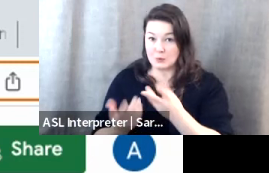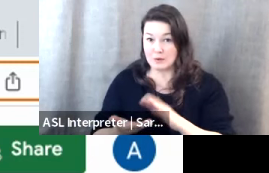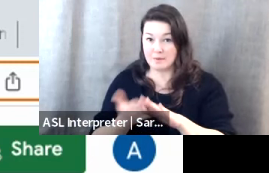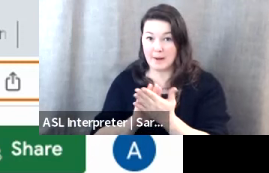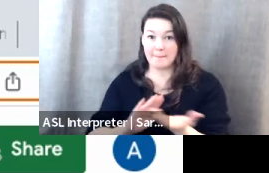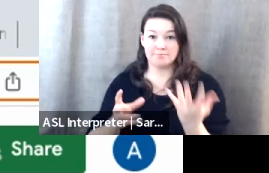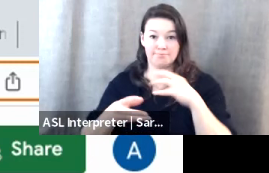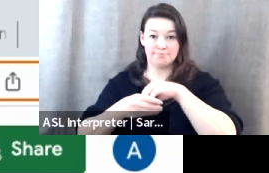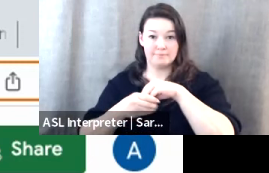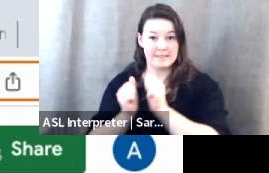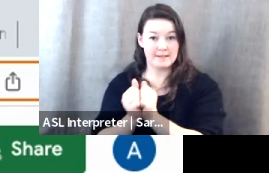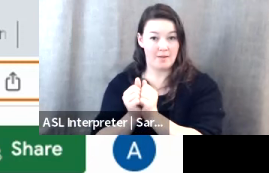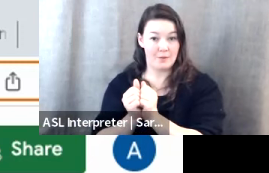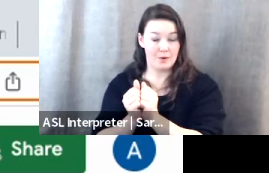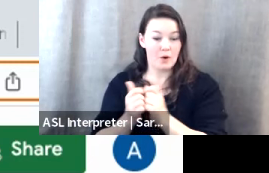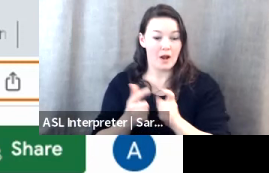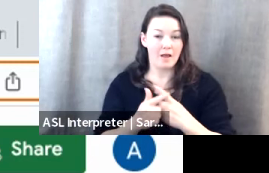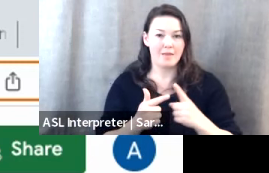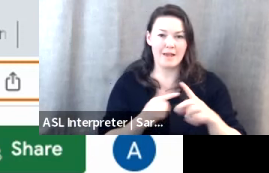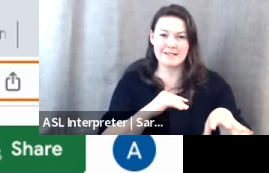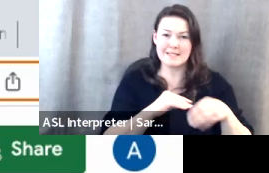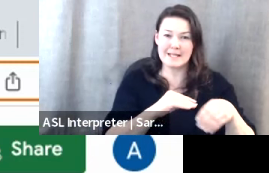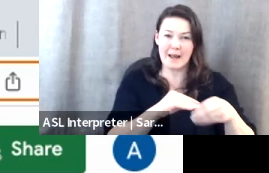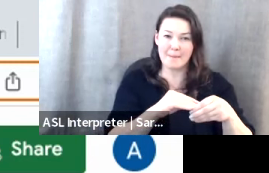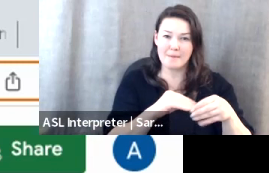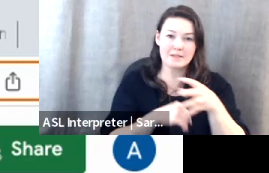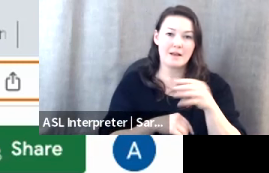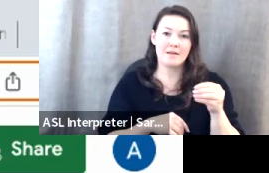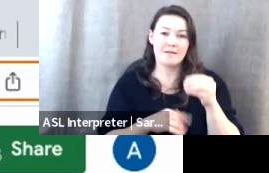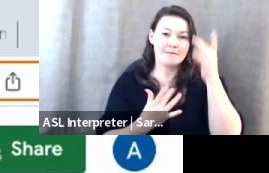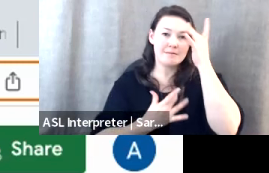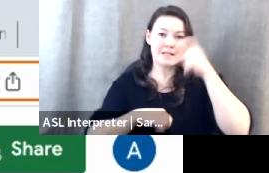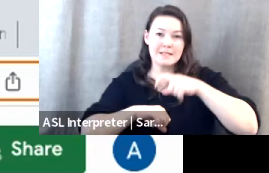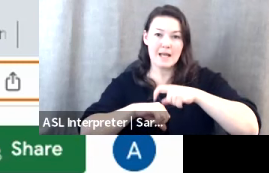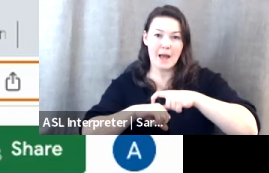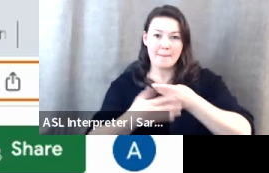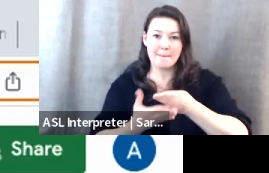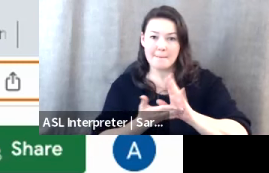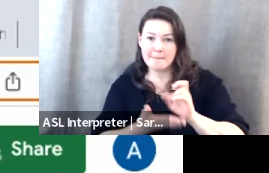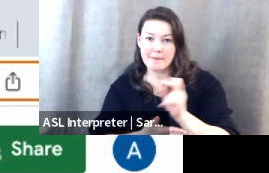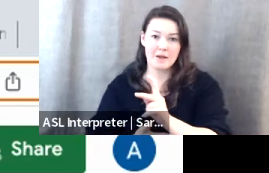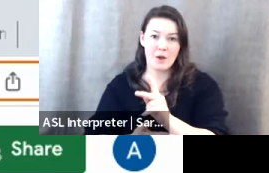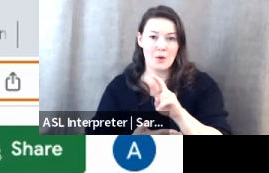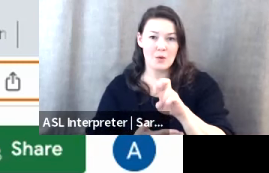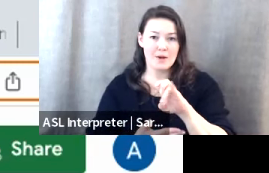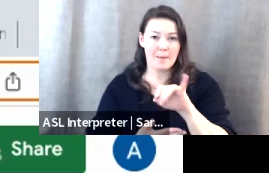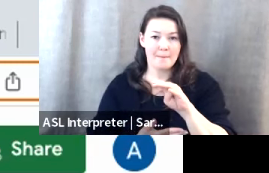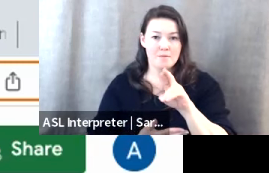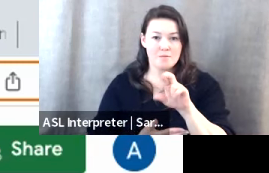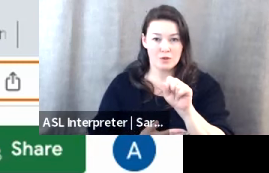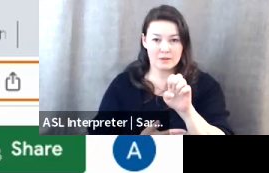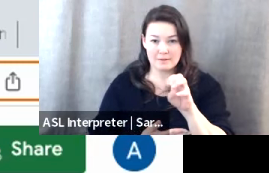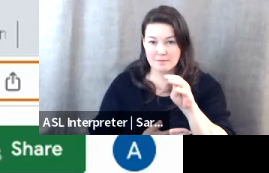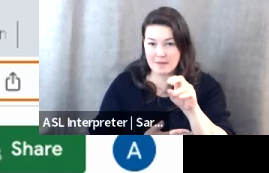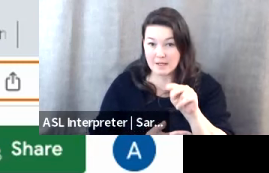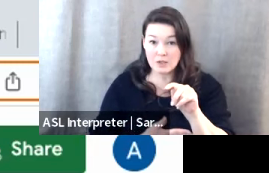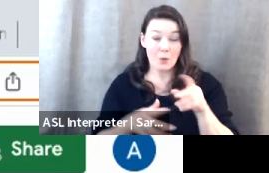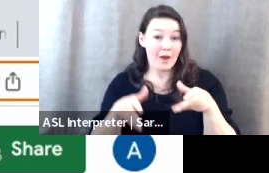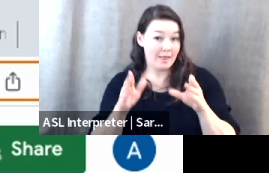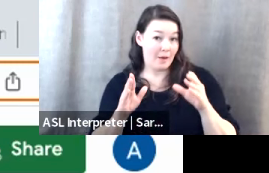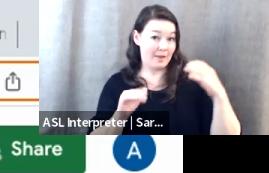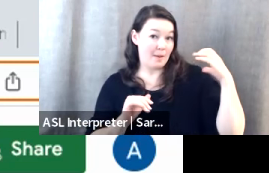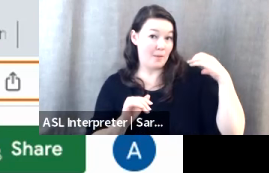stipends and sick time reimbursement, this sort of piece that's allowing these employers to be able to make sure